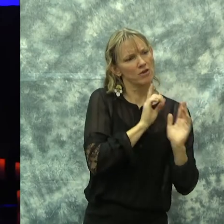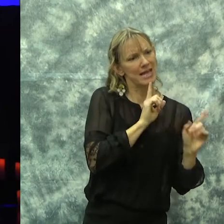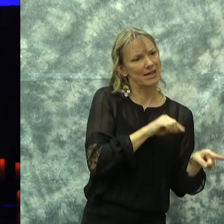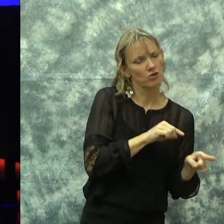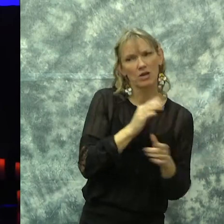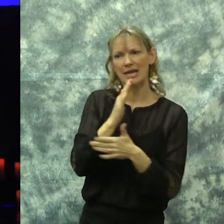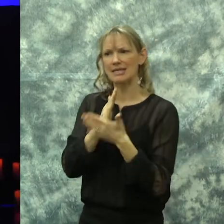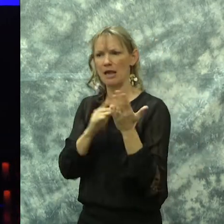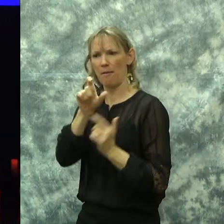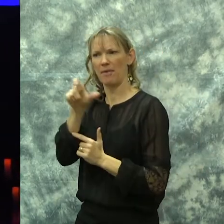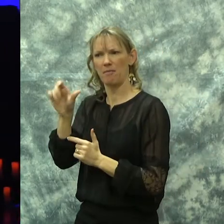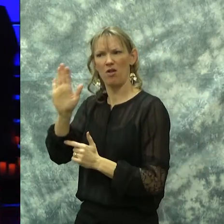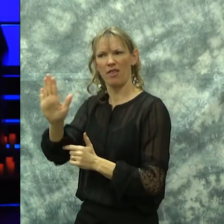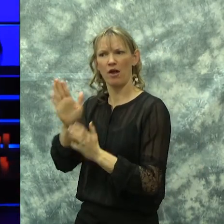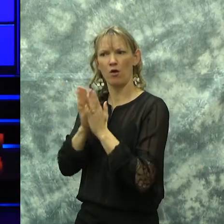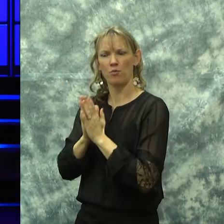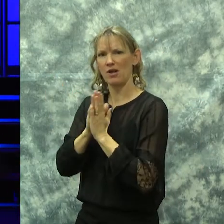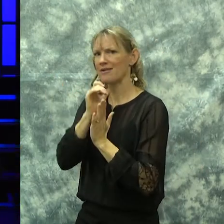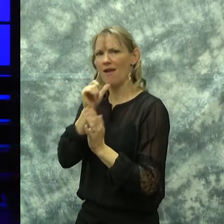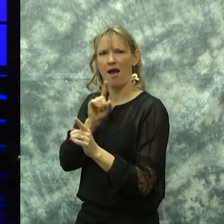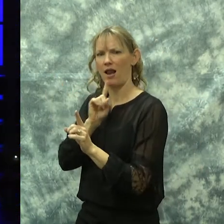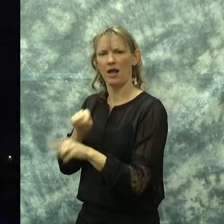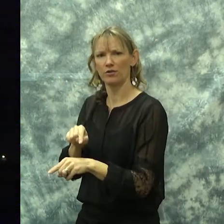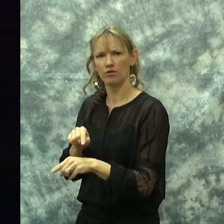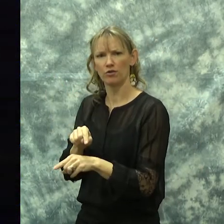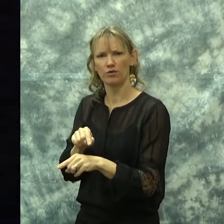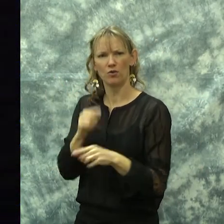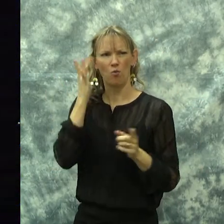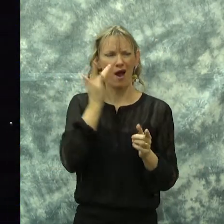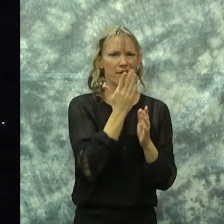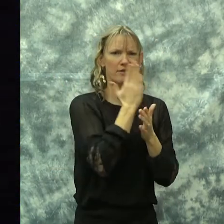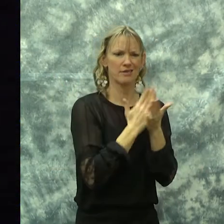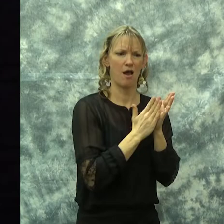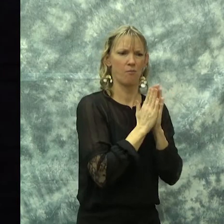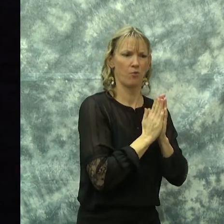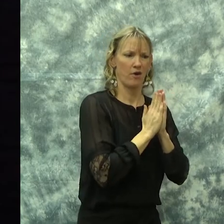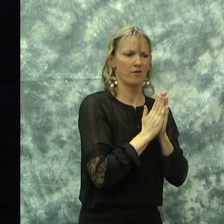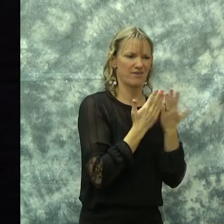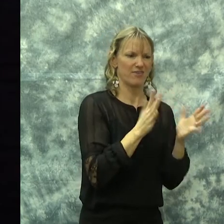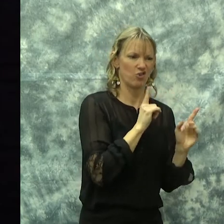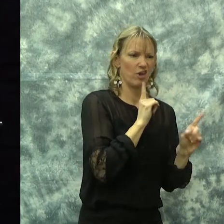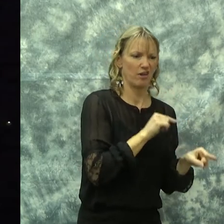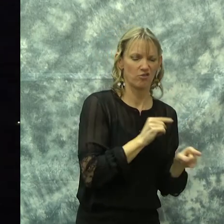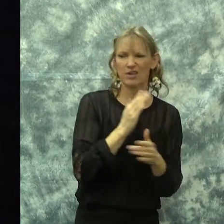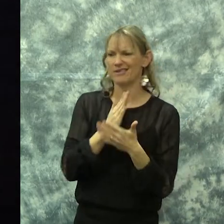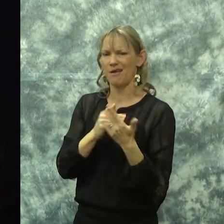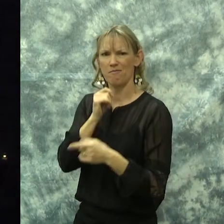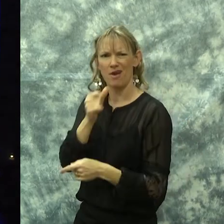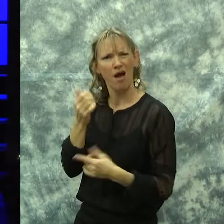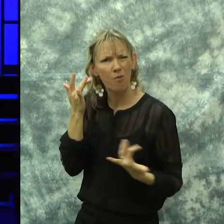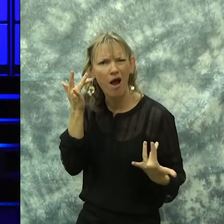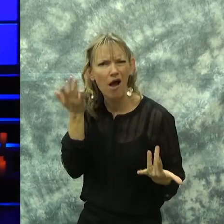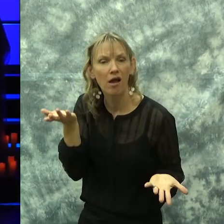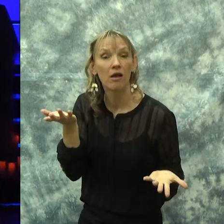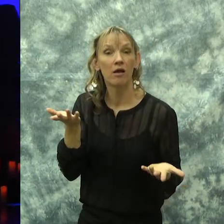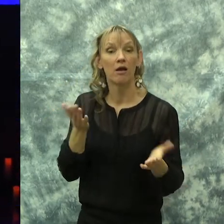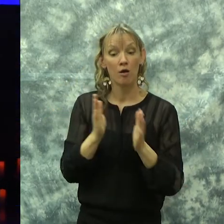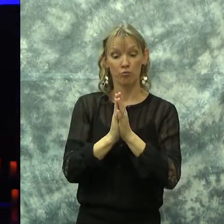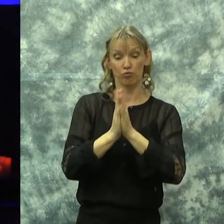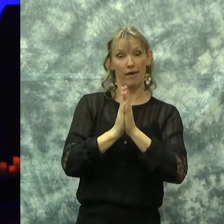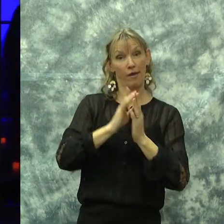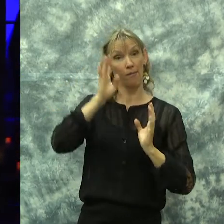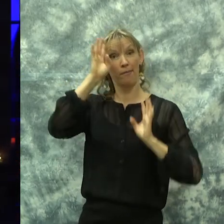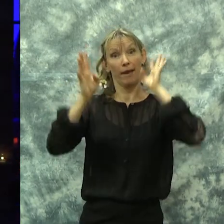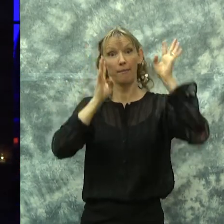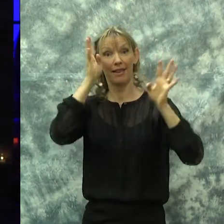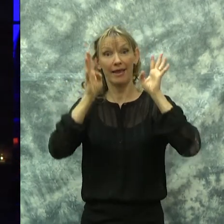some people's prayers not? Why are some prayers answered and some not? Is it because prayer is a